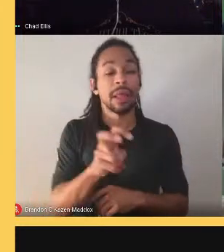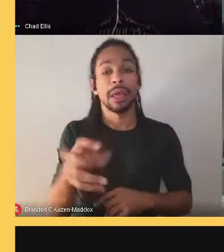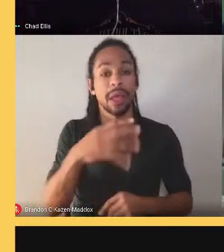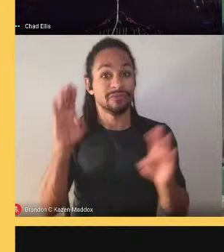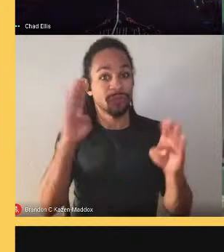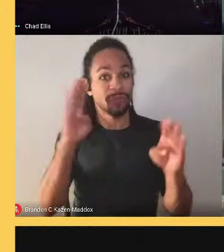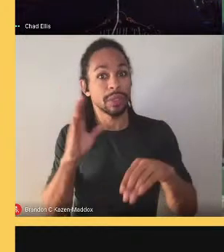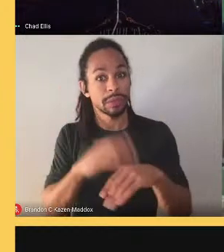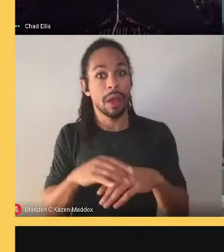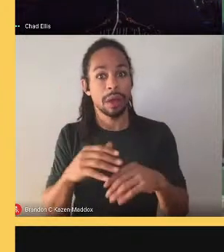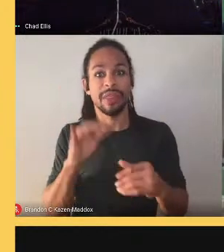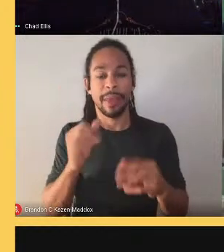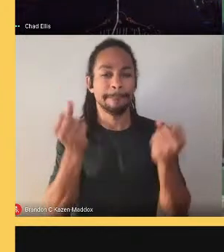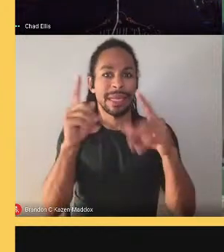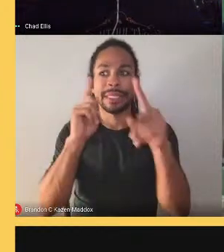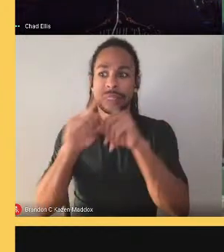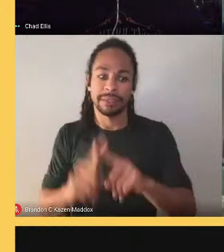happen,